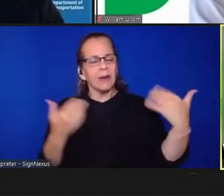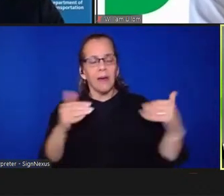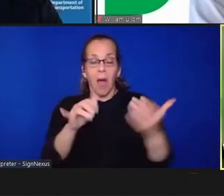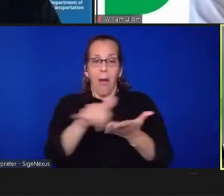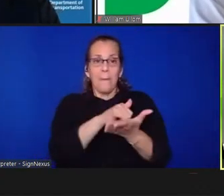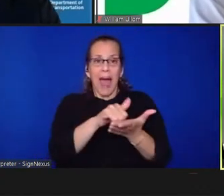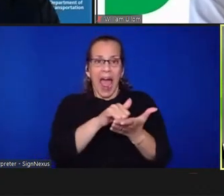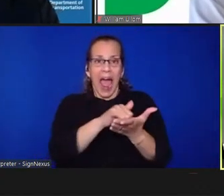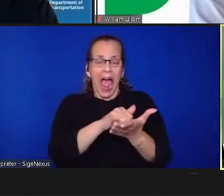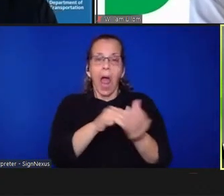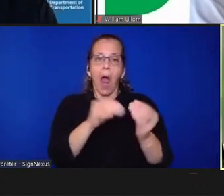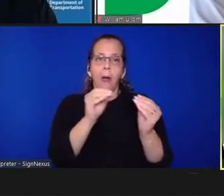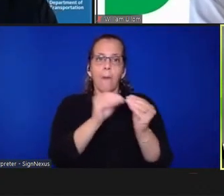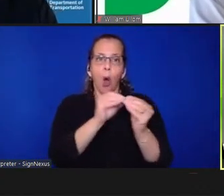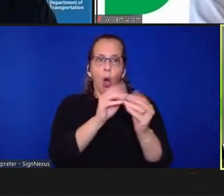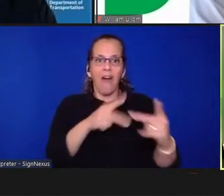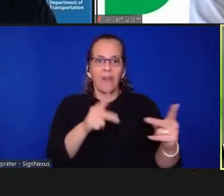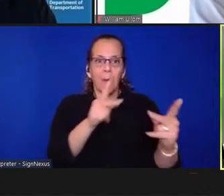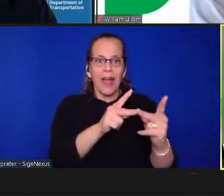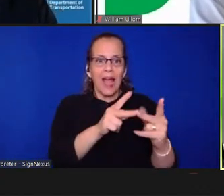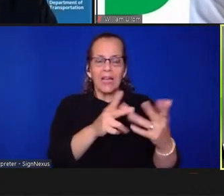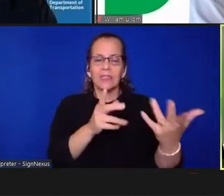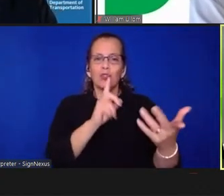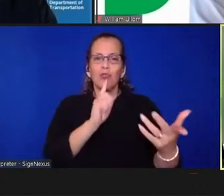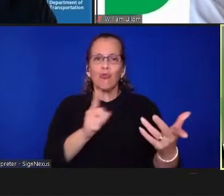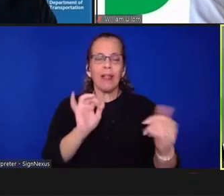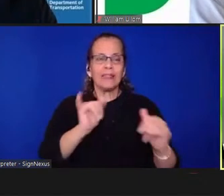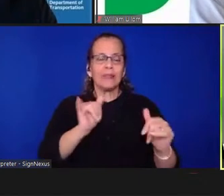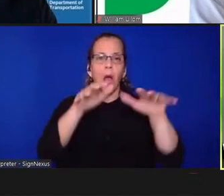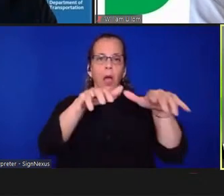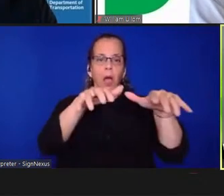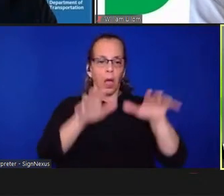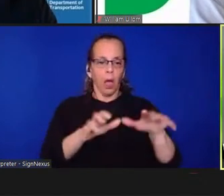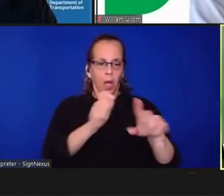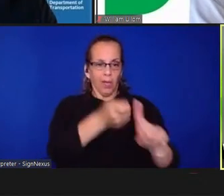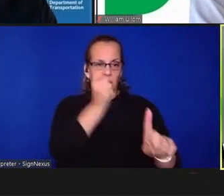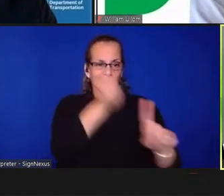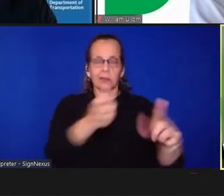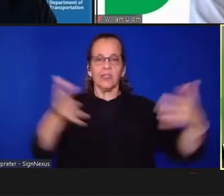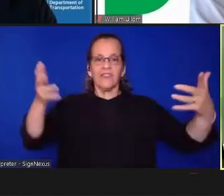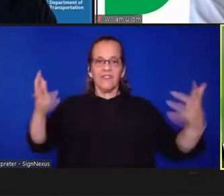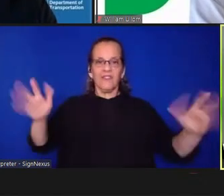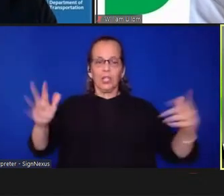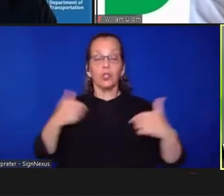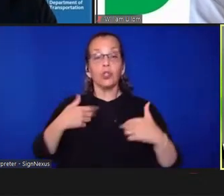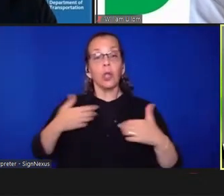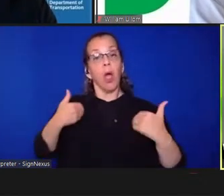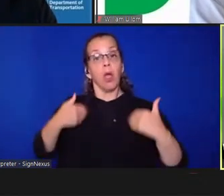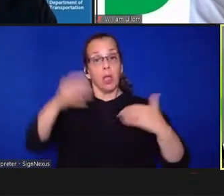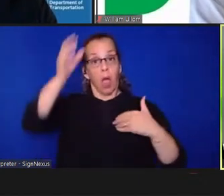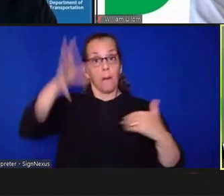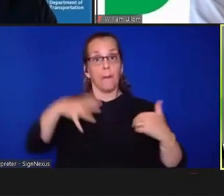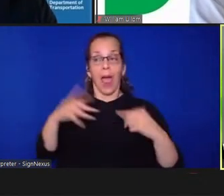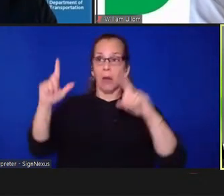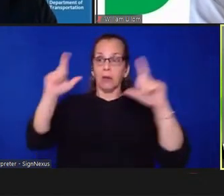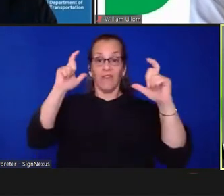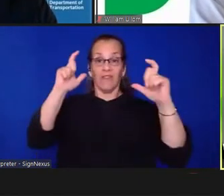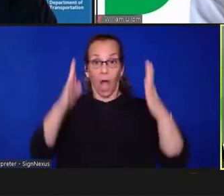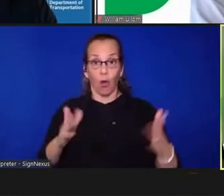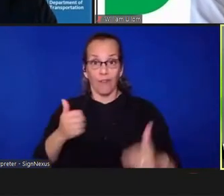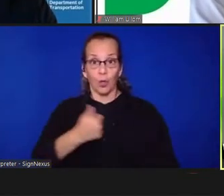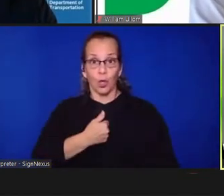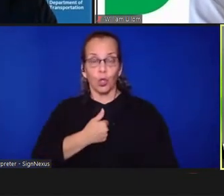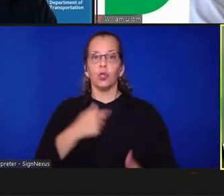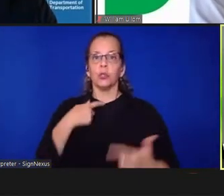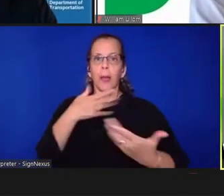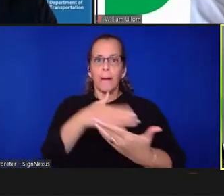even more overpriced could be the final nail in the coffin when I was a young man as a photographer shooting concerts by local bands shows it in a